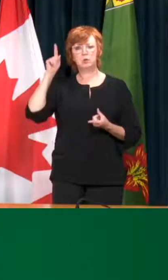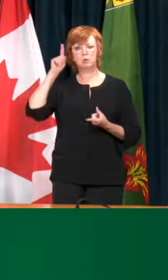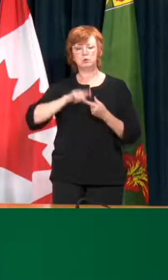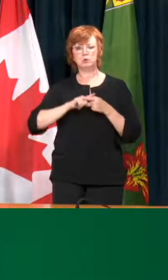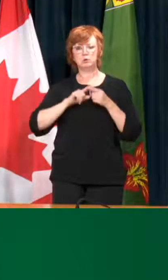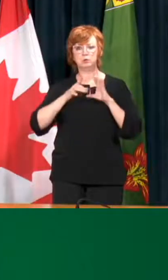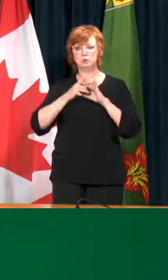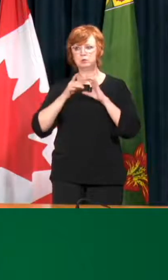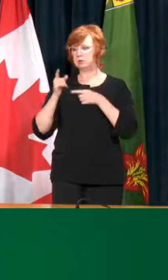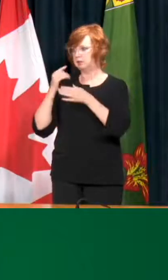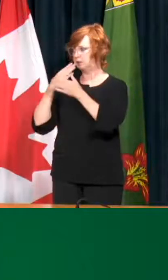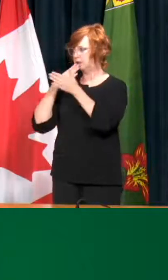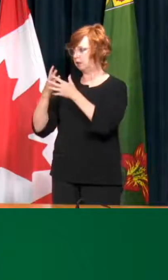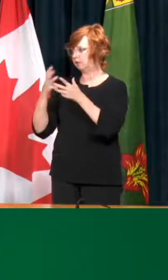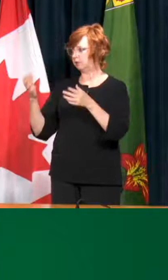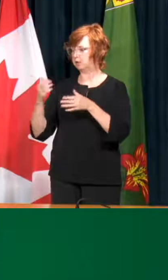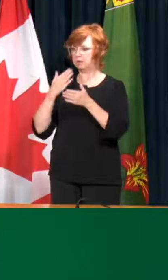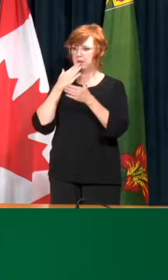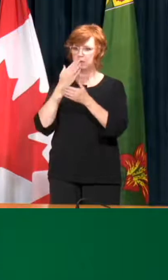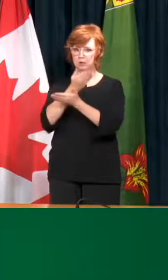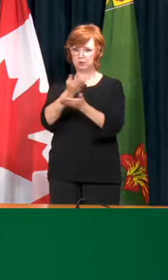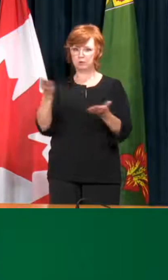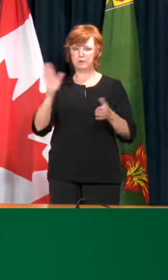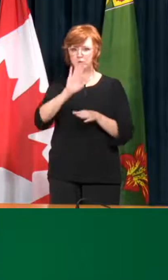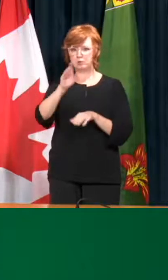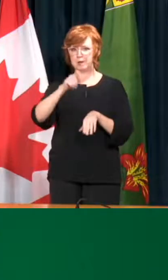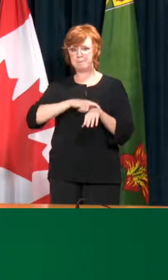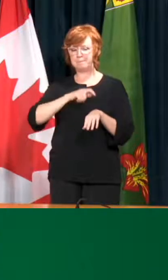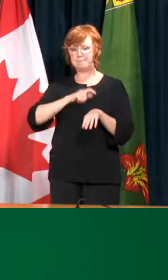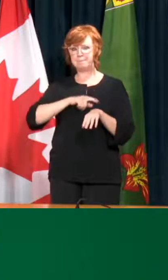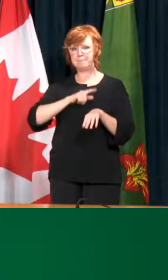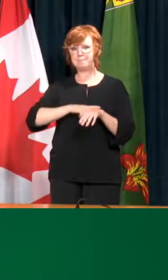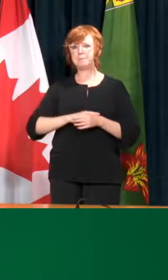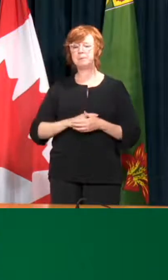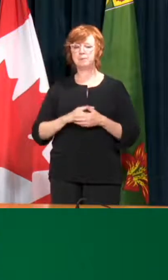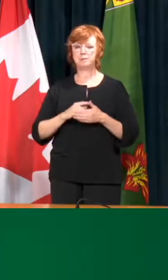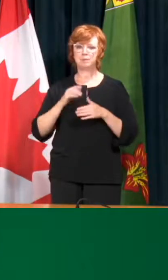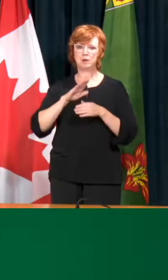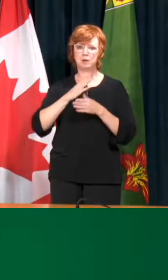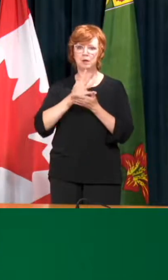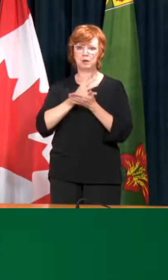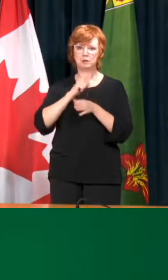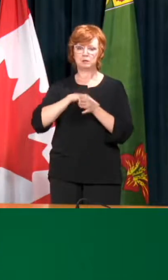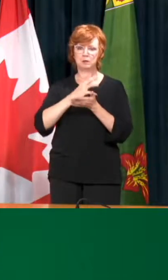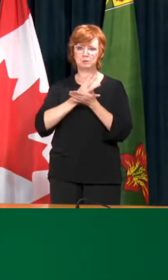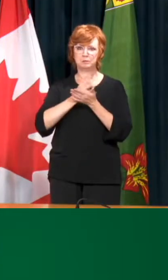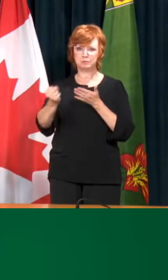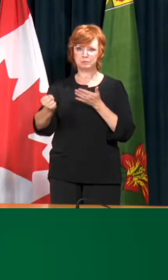Thank you, Dr. Shahab. Thank you, everyone, for taking the time to join us today. That concludes our conference.